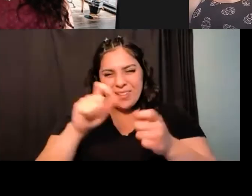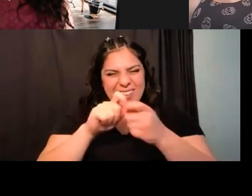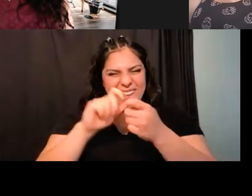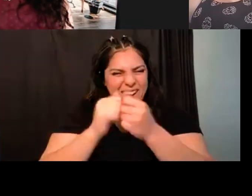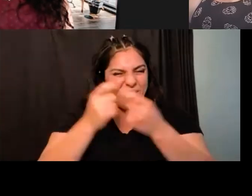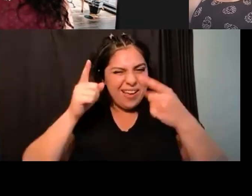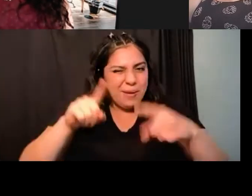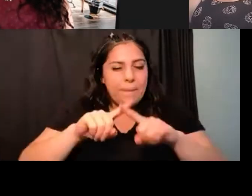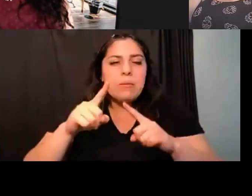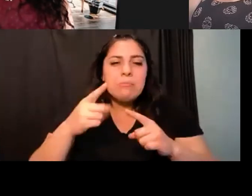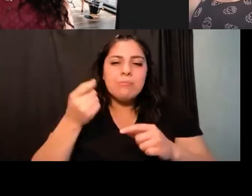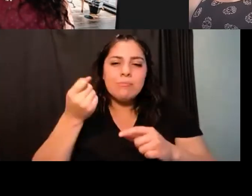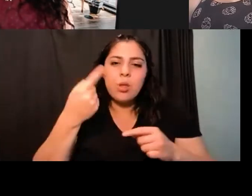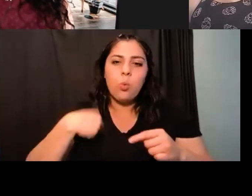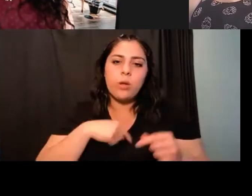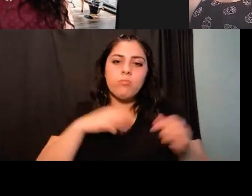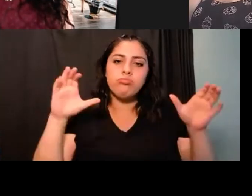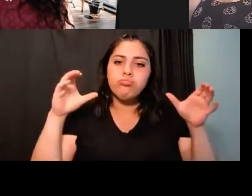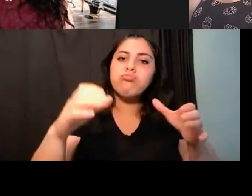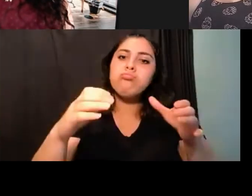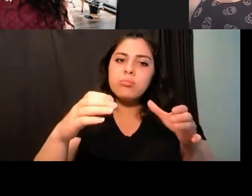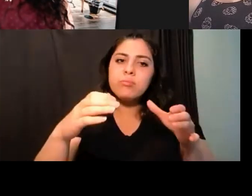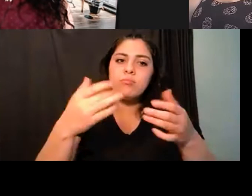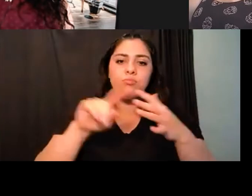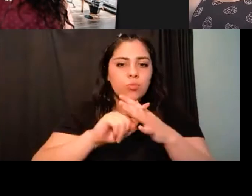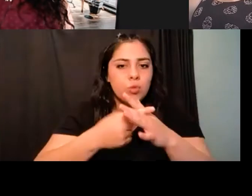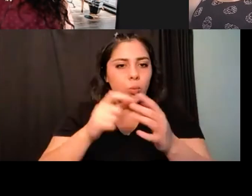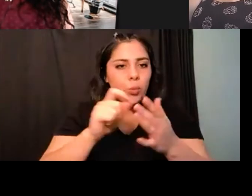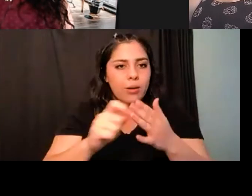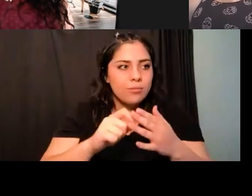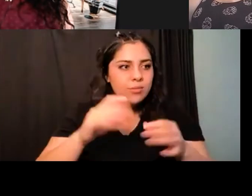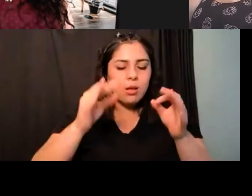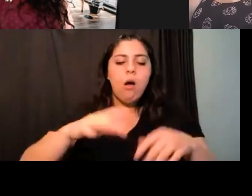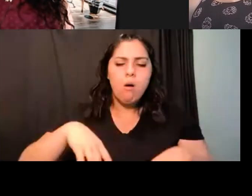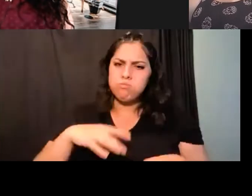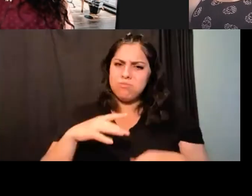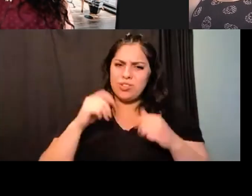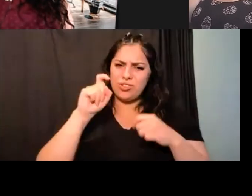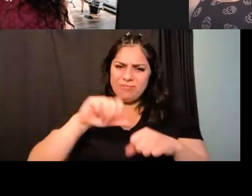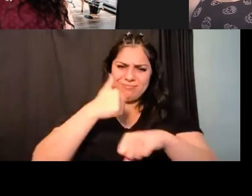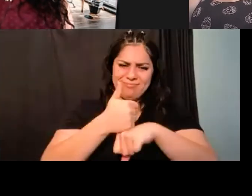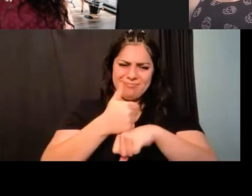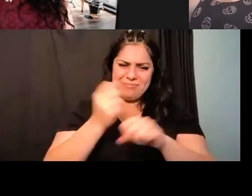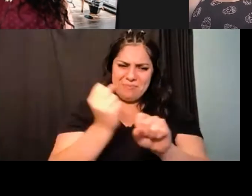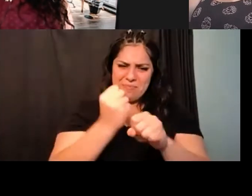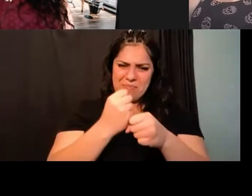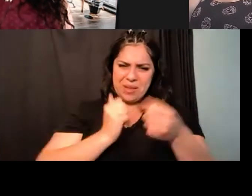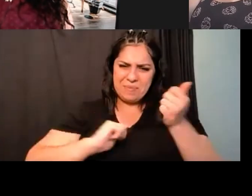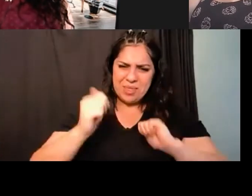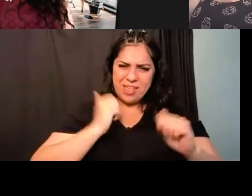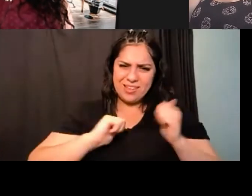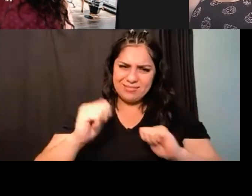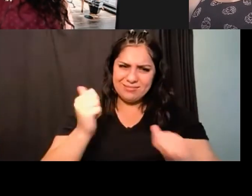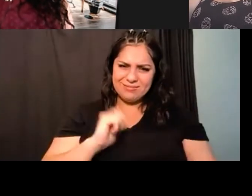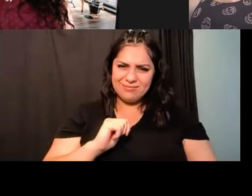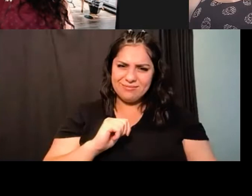started writing, and somehow, I don't even know who said it. Said, let's make this into a play, right? We need to get the word out. So we